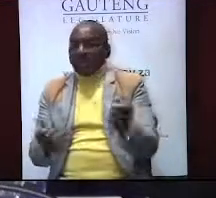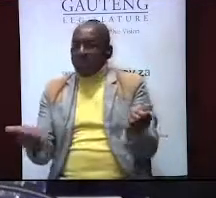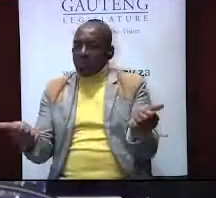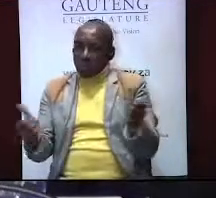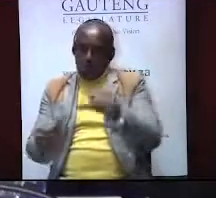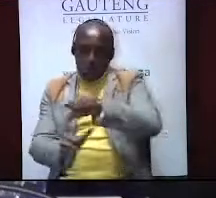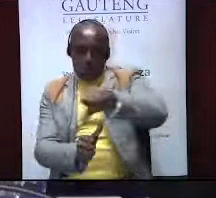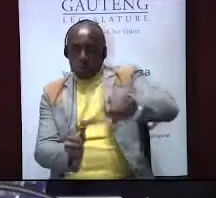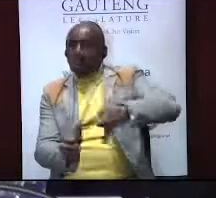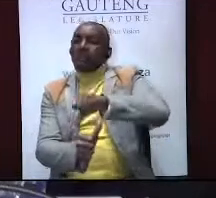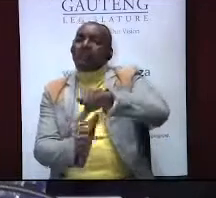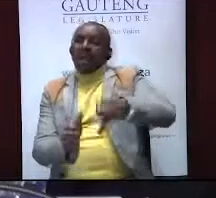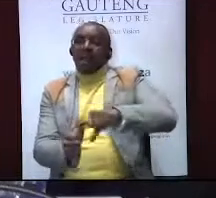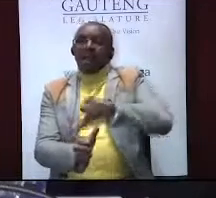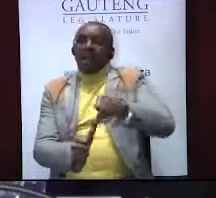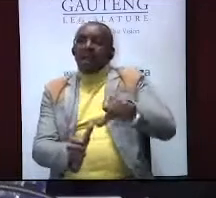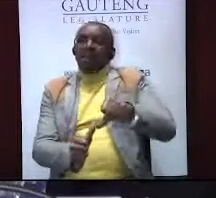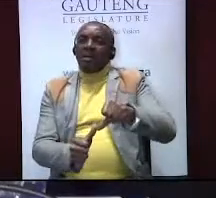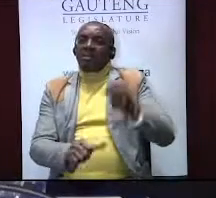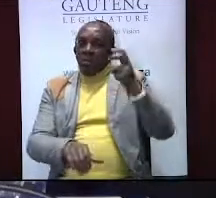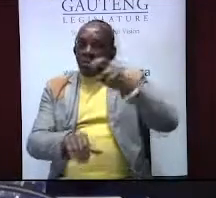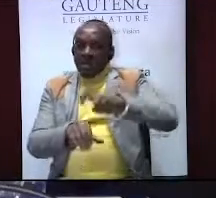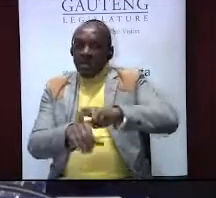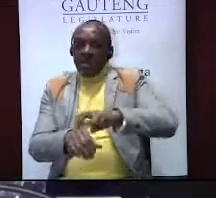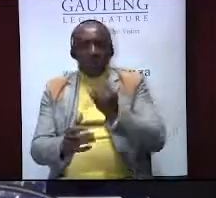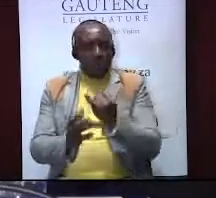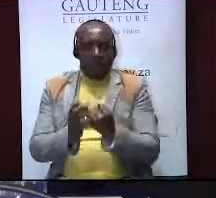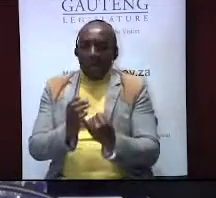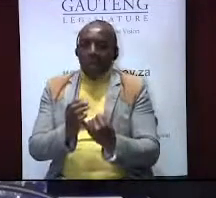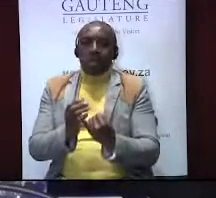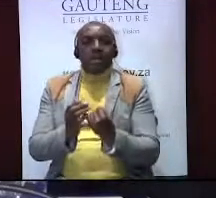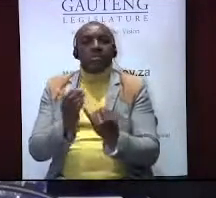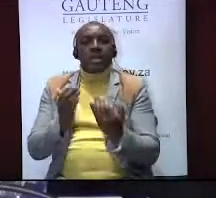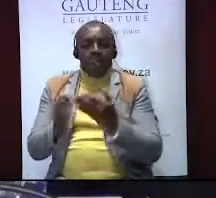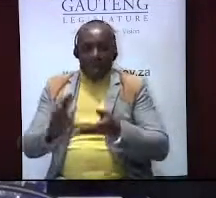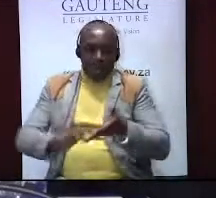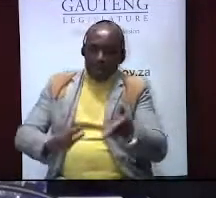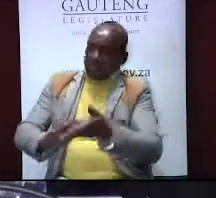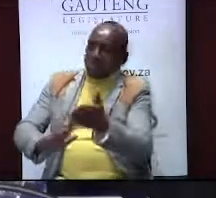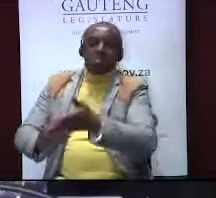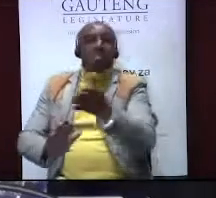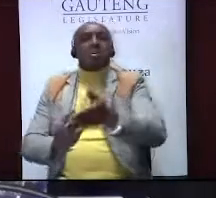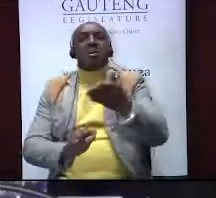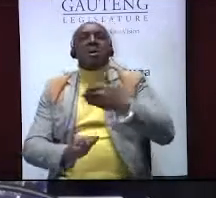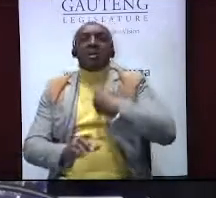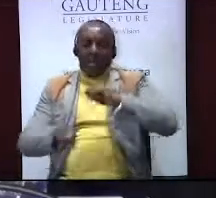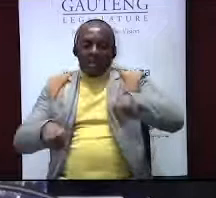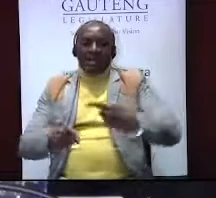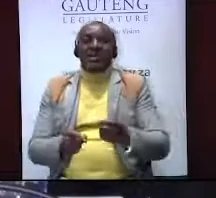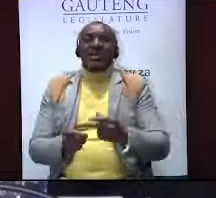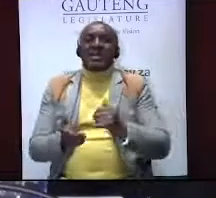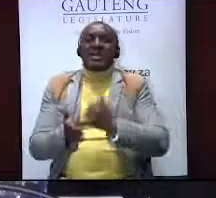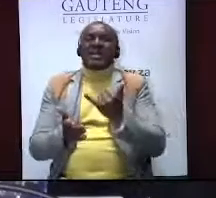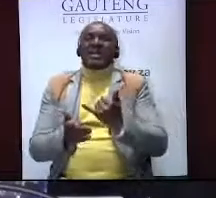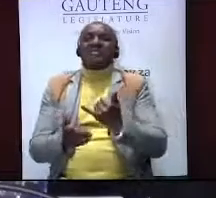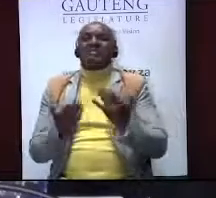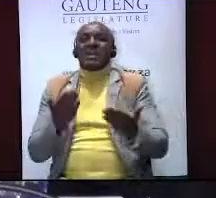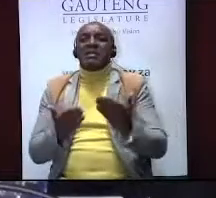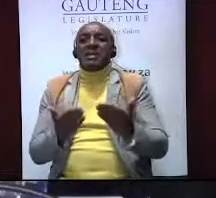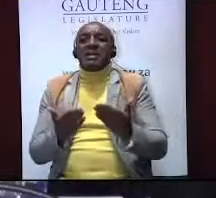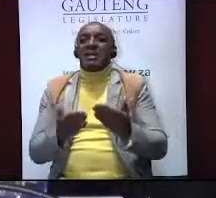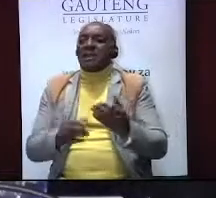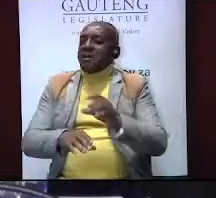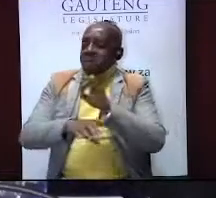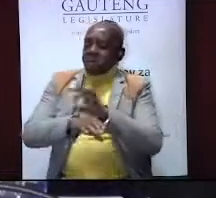significant. Are bona haleng in our communities. We cannot just feed our people.